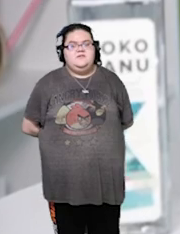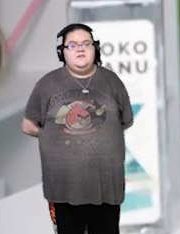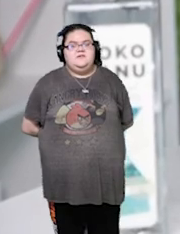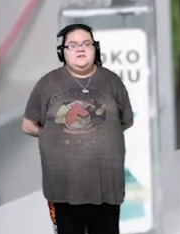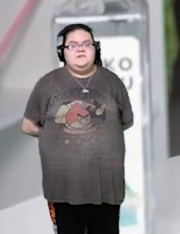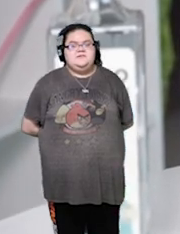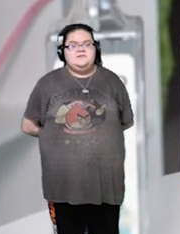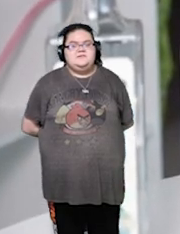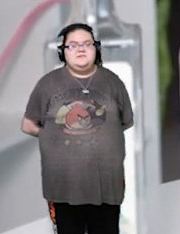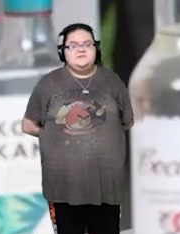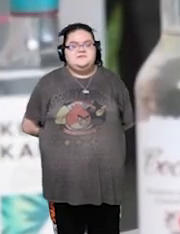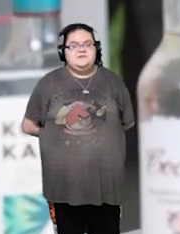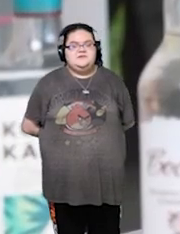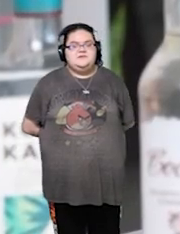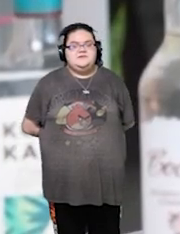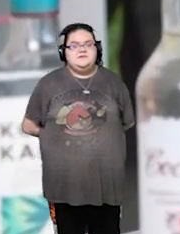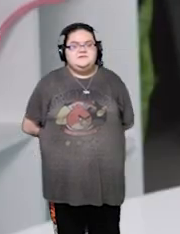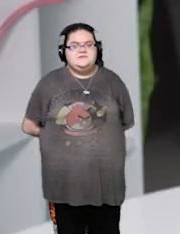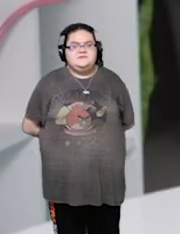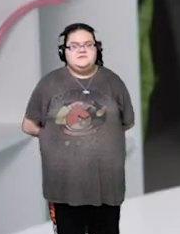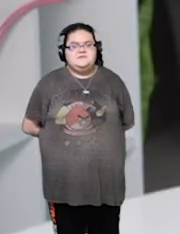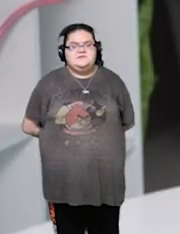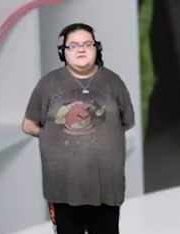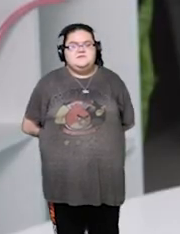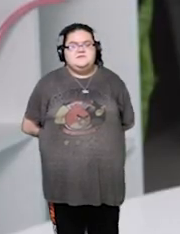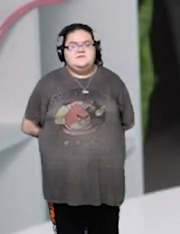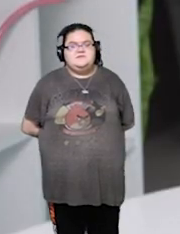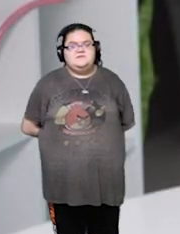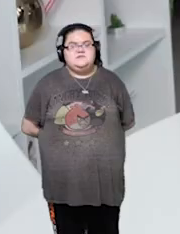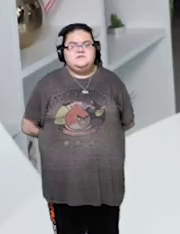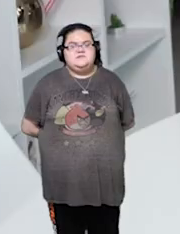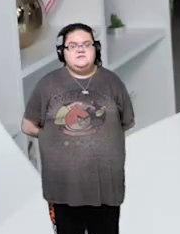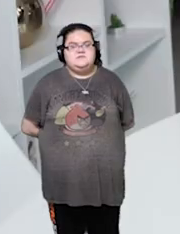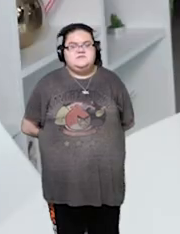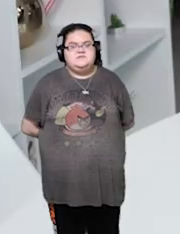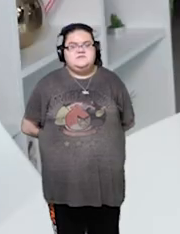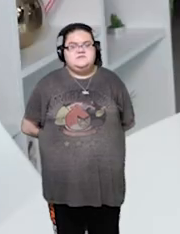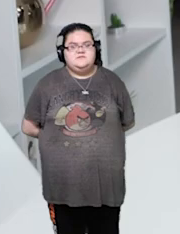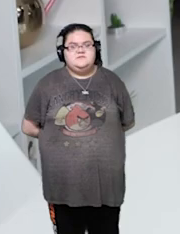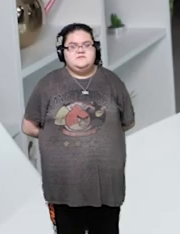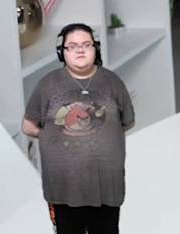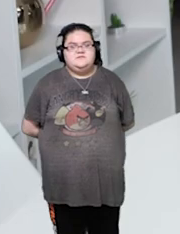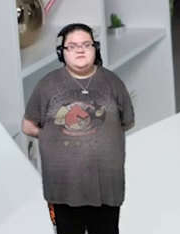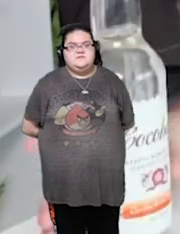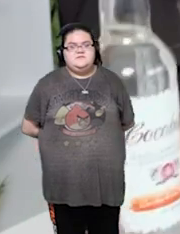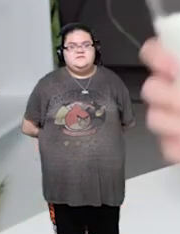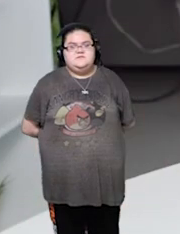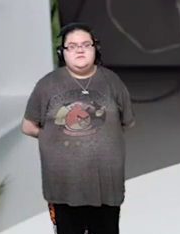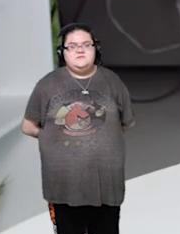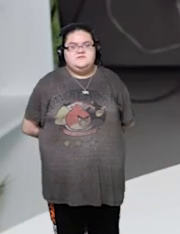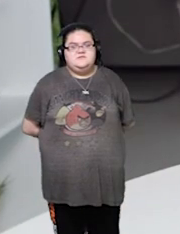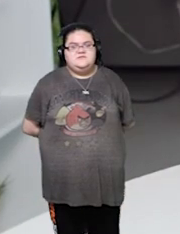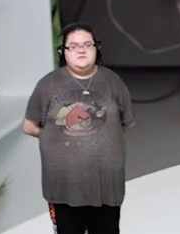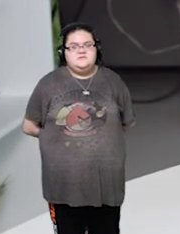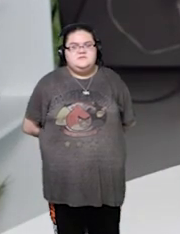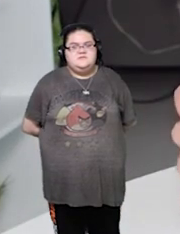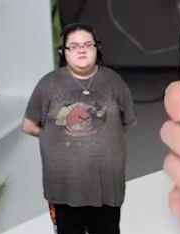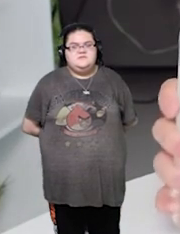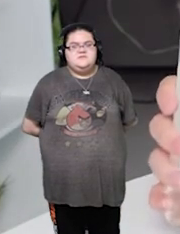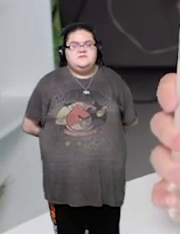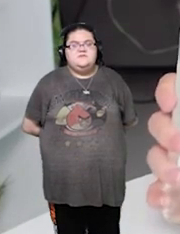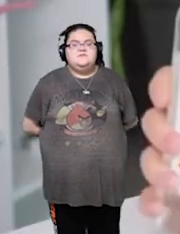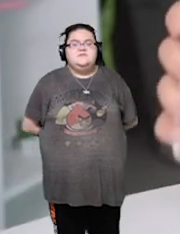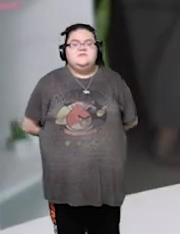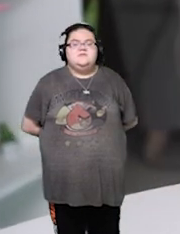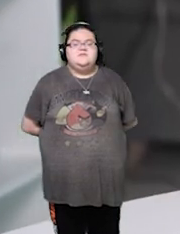Canoe, and this is Coco Bay. It's not that strong. Yeah, that smells like Coco Bay. This is more expensive than good. This is Coco Canoe,